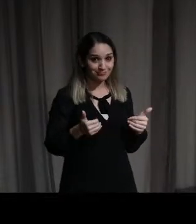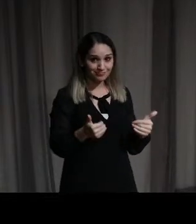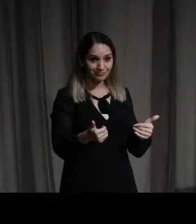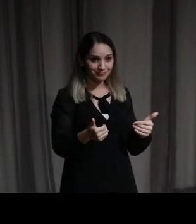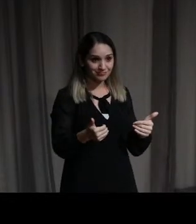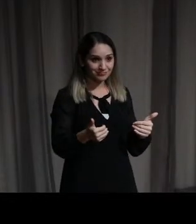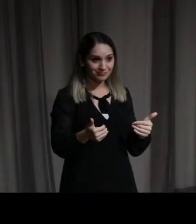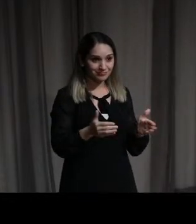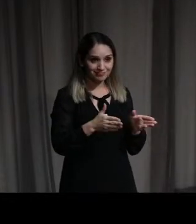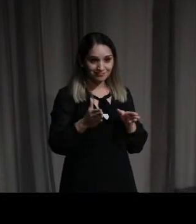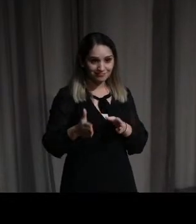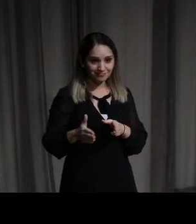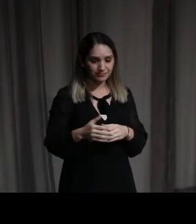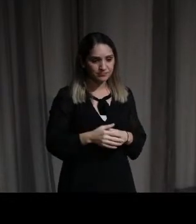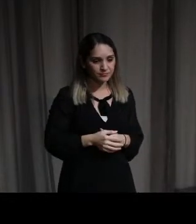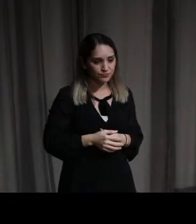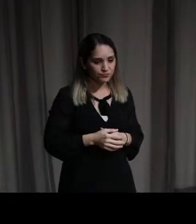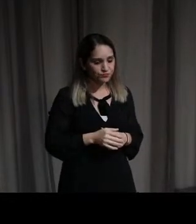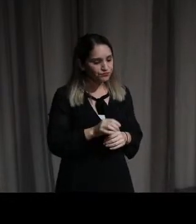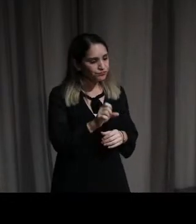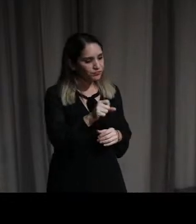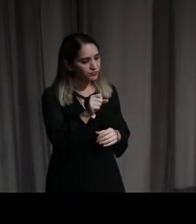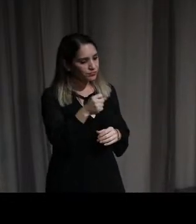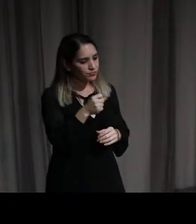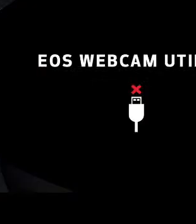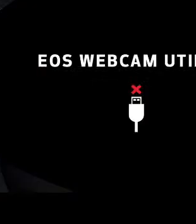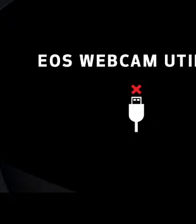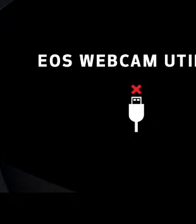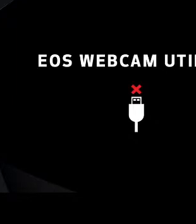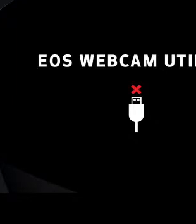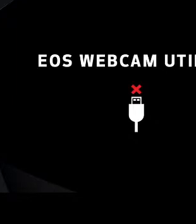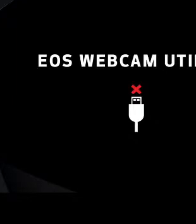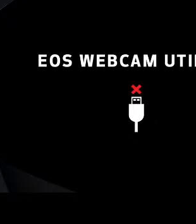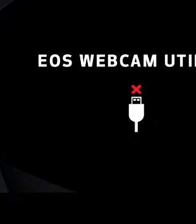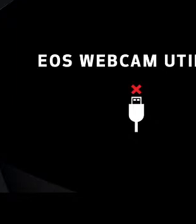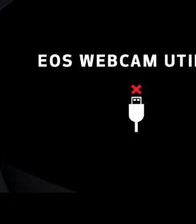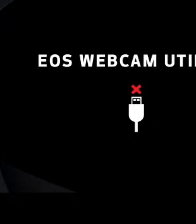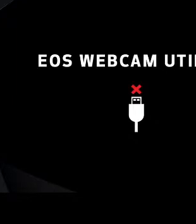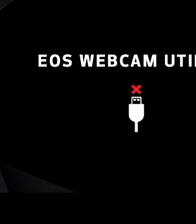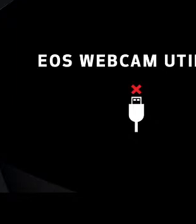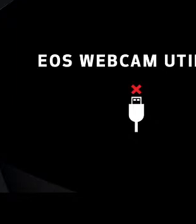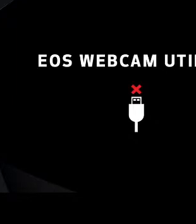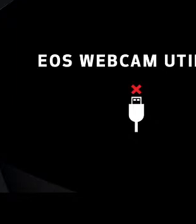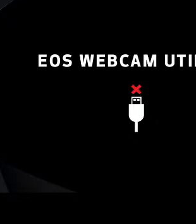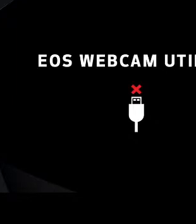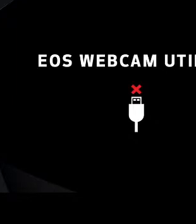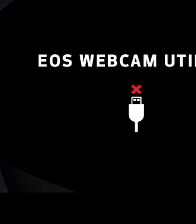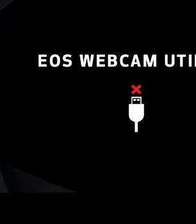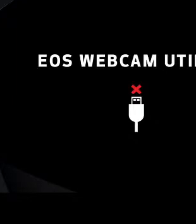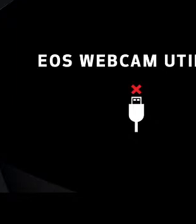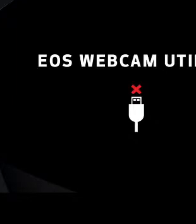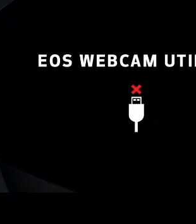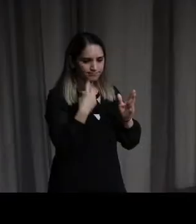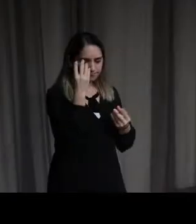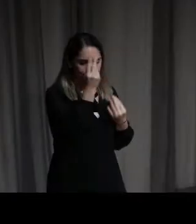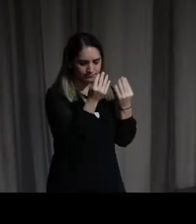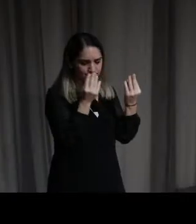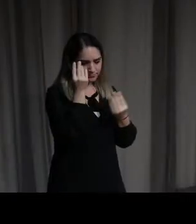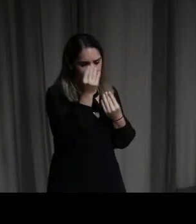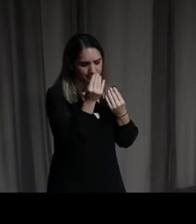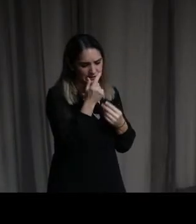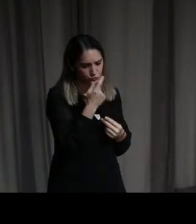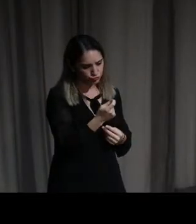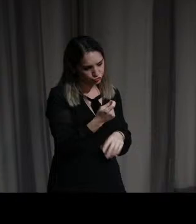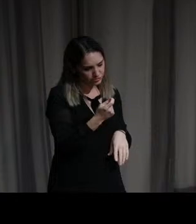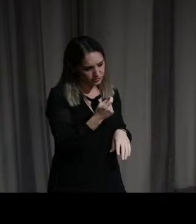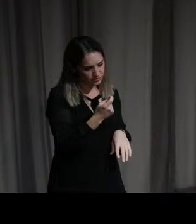to? Yeah, so when we're talking a little bit more about that, I'm also kind of interested, I think